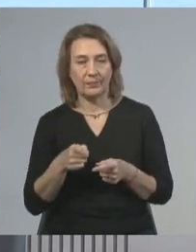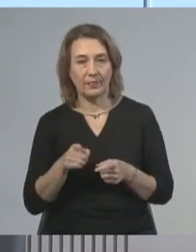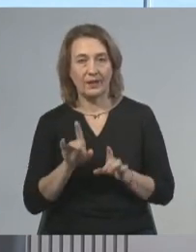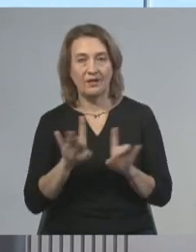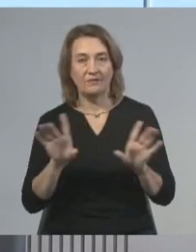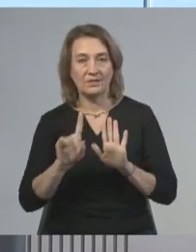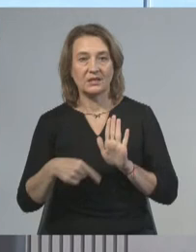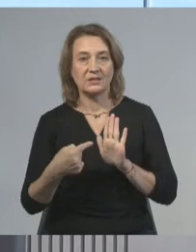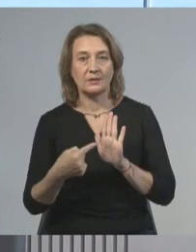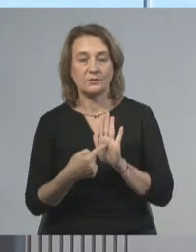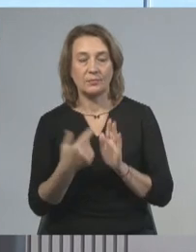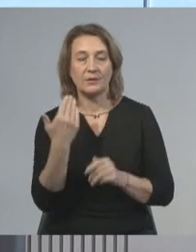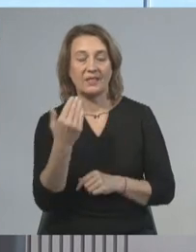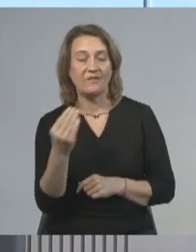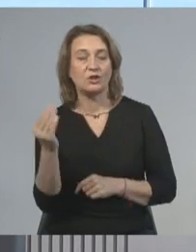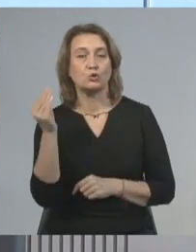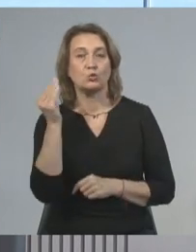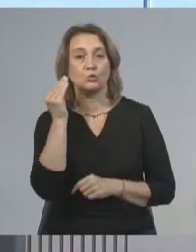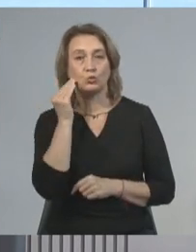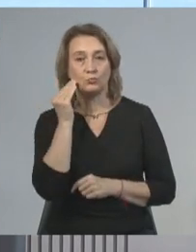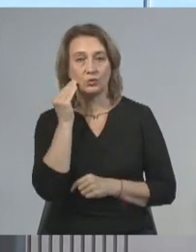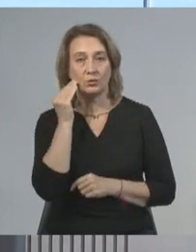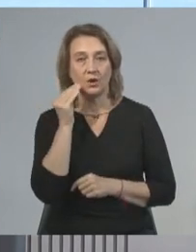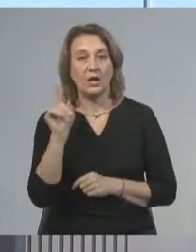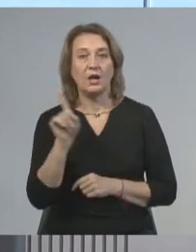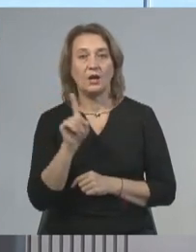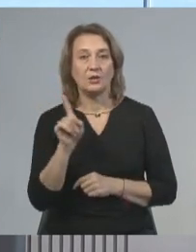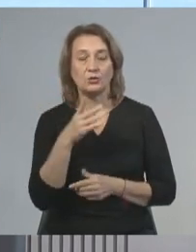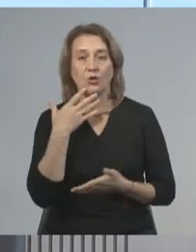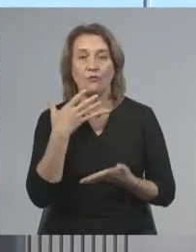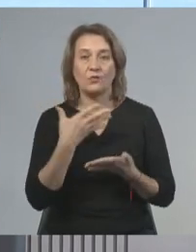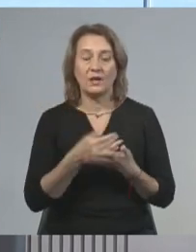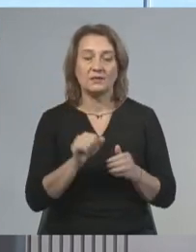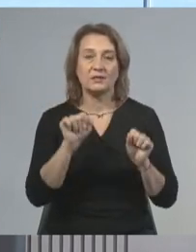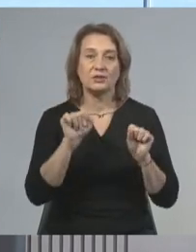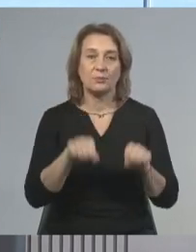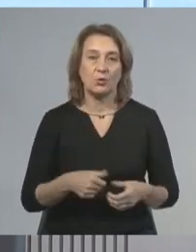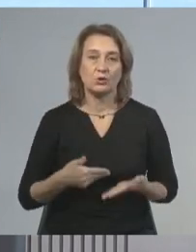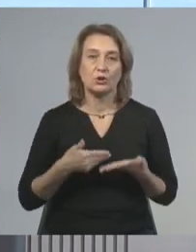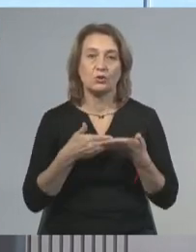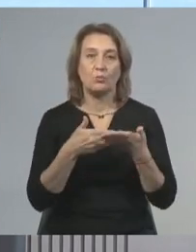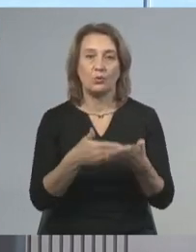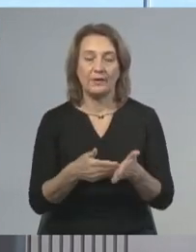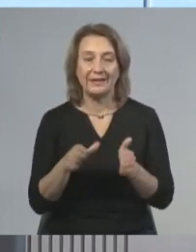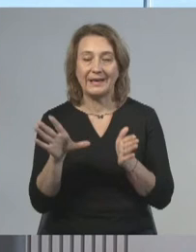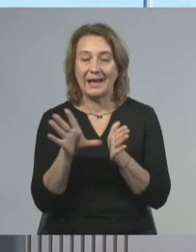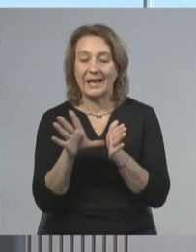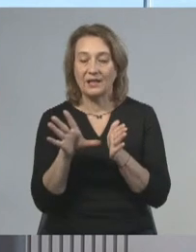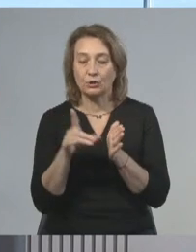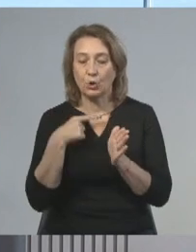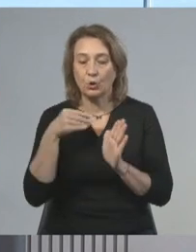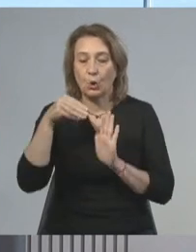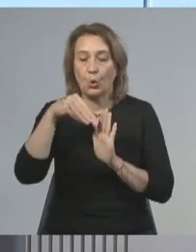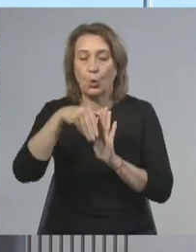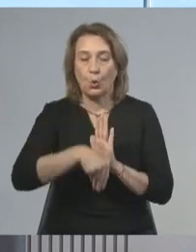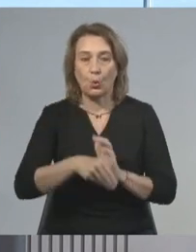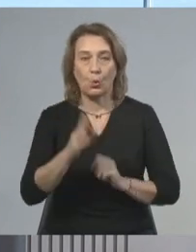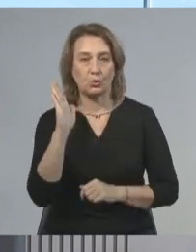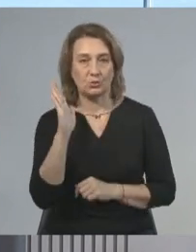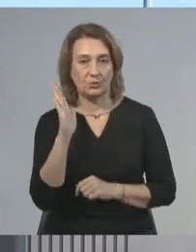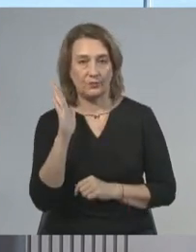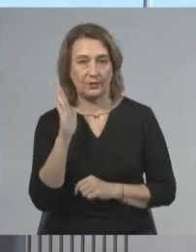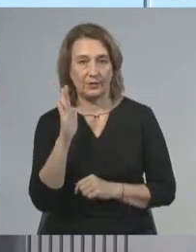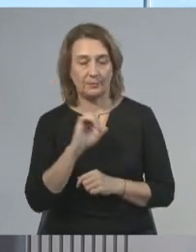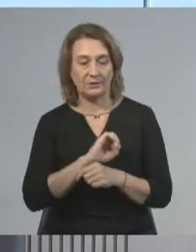to give a word on this account so what do you think can help i mean do you think that the